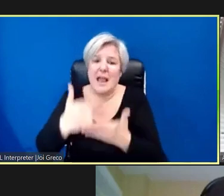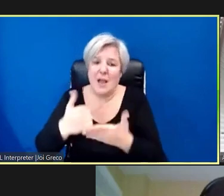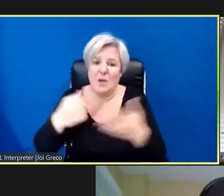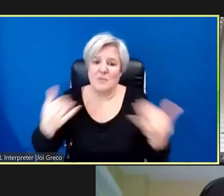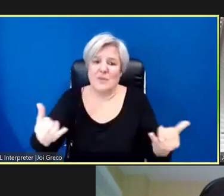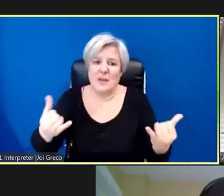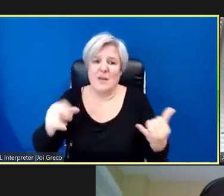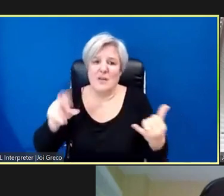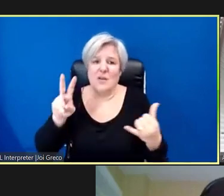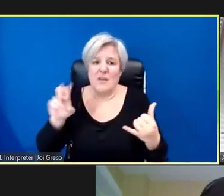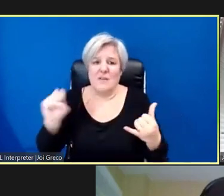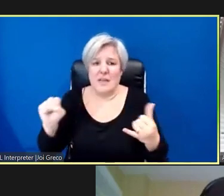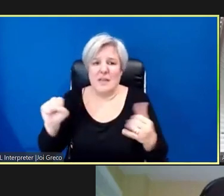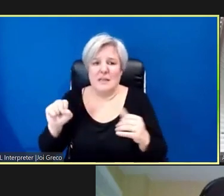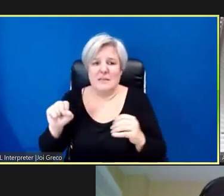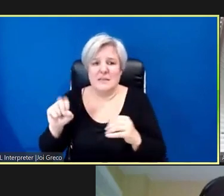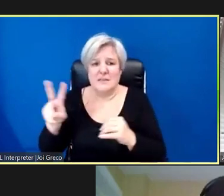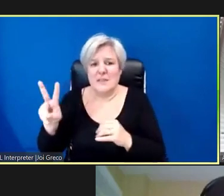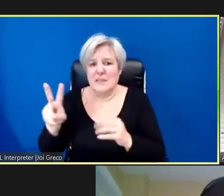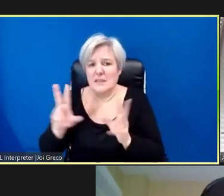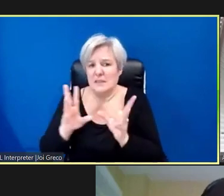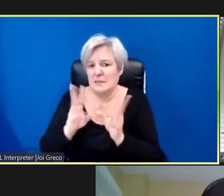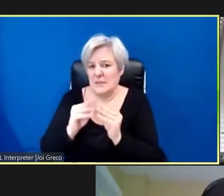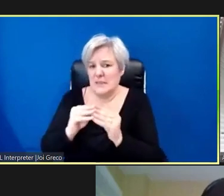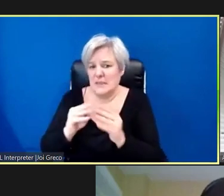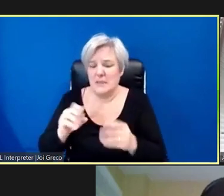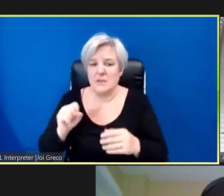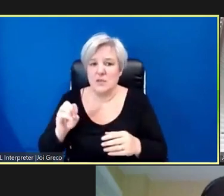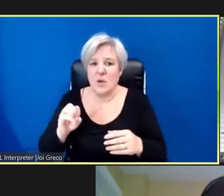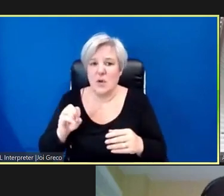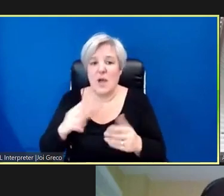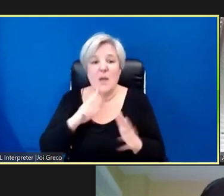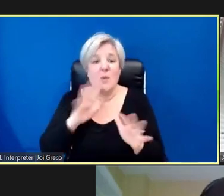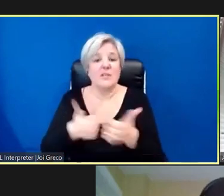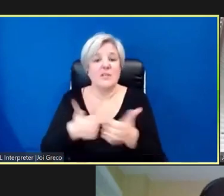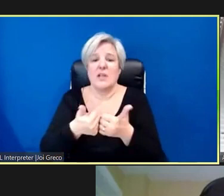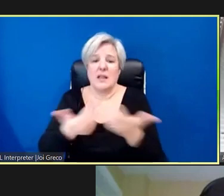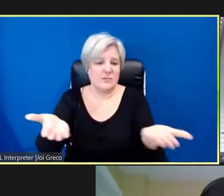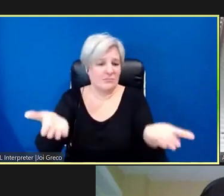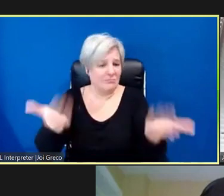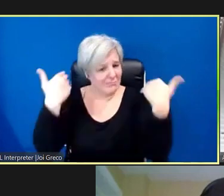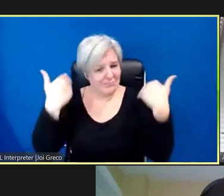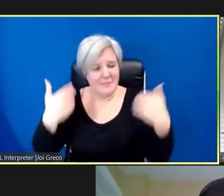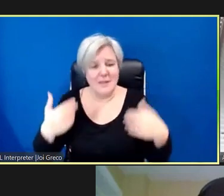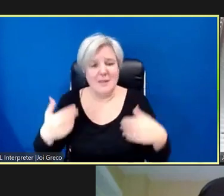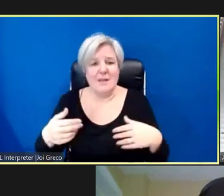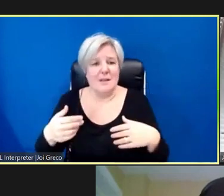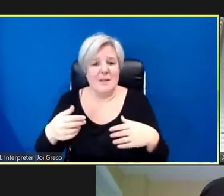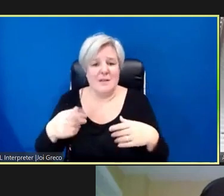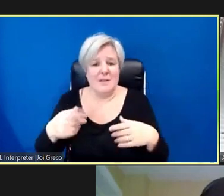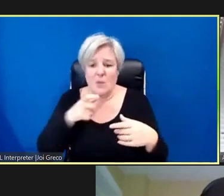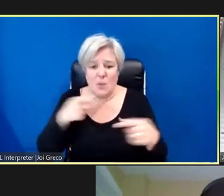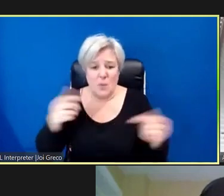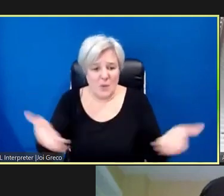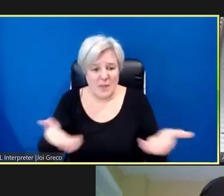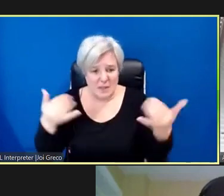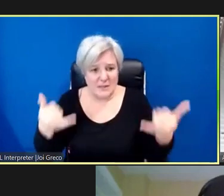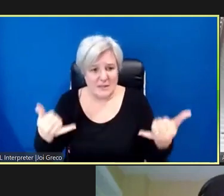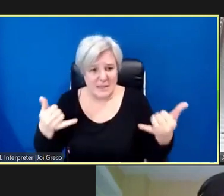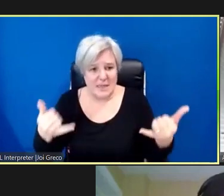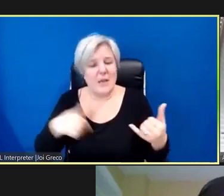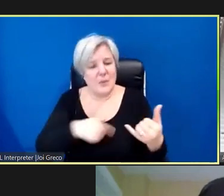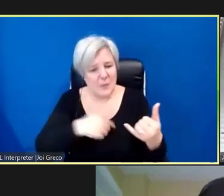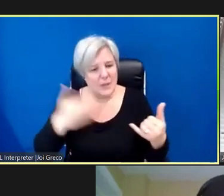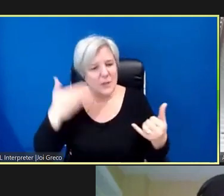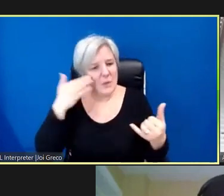stage for the VSV, which is why I bring it up. But I would love to challenge all my friends on this call today. We all